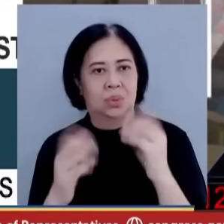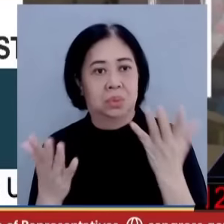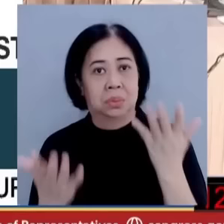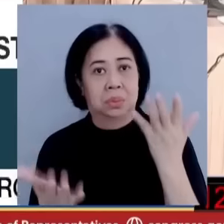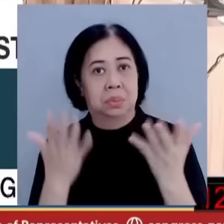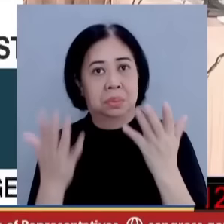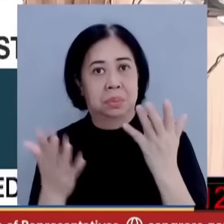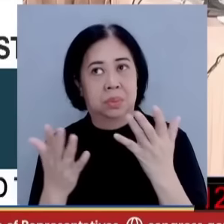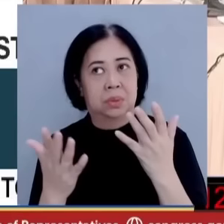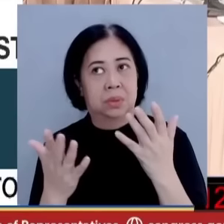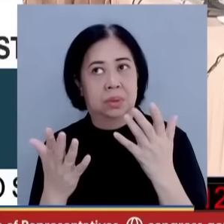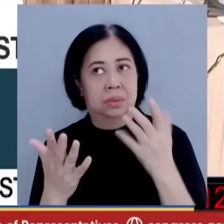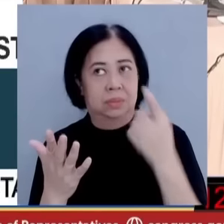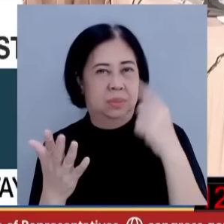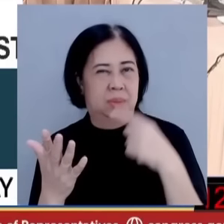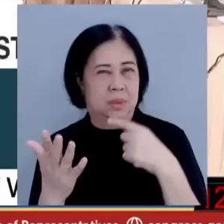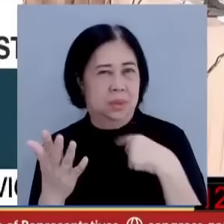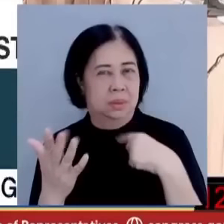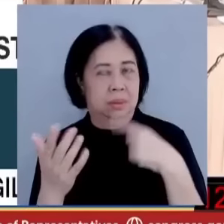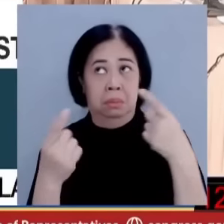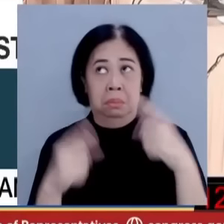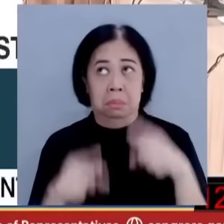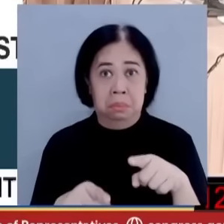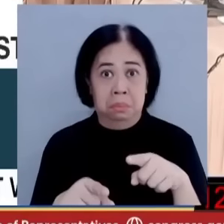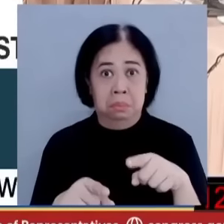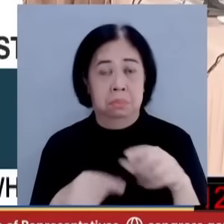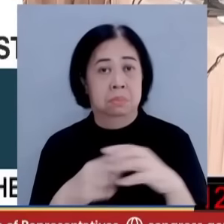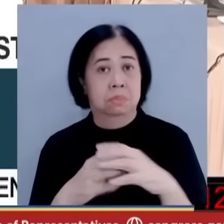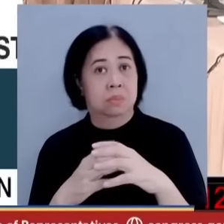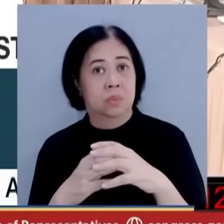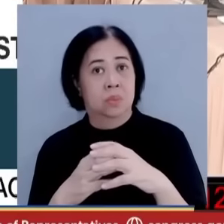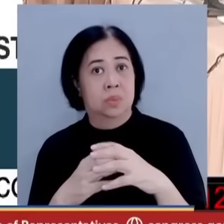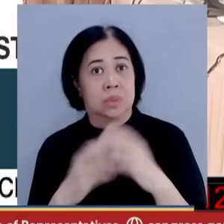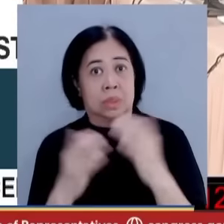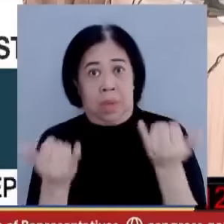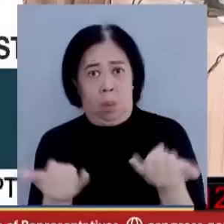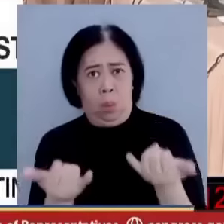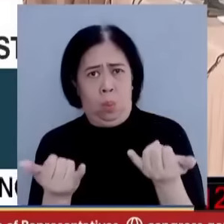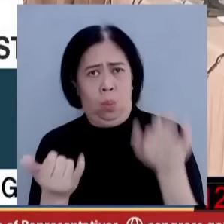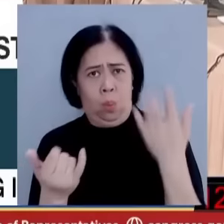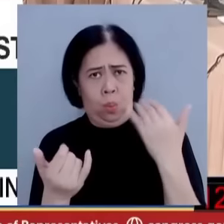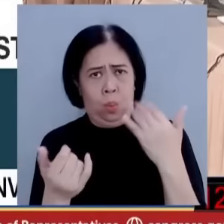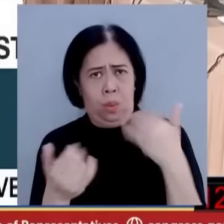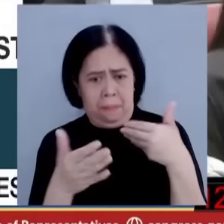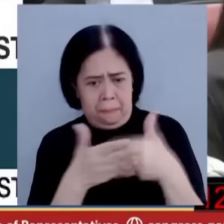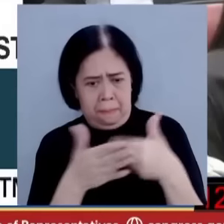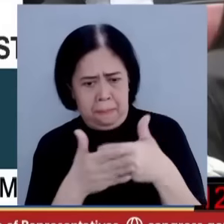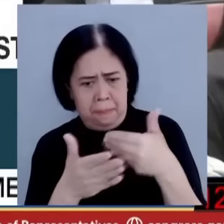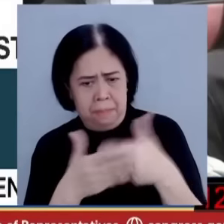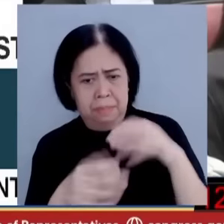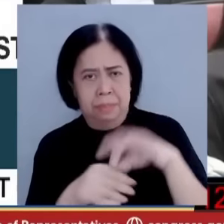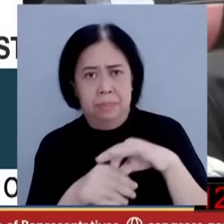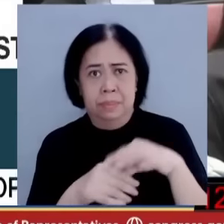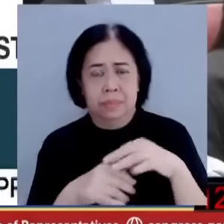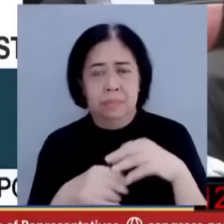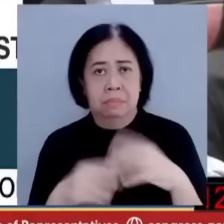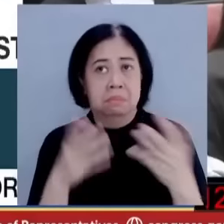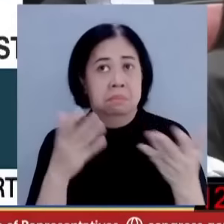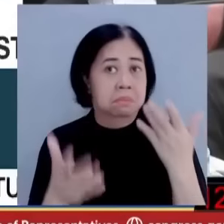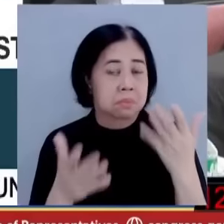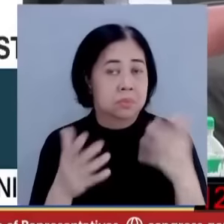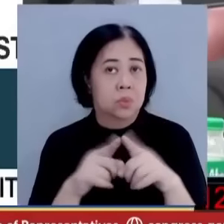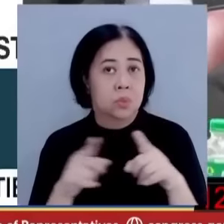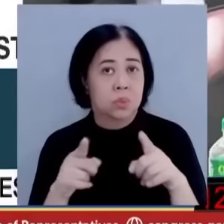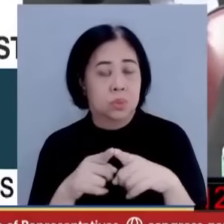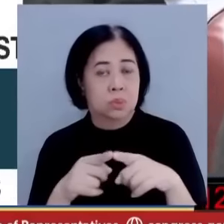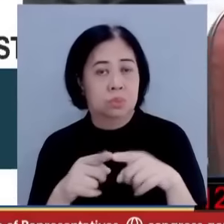taken to mean that it just so happened that this is happening now, just a few months before the midterm election. It could also be